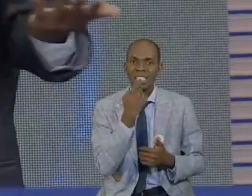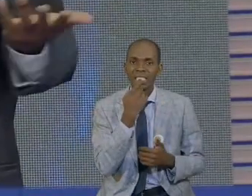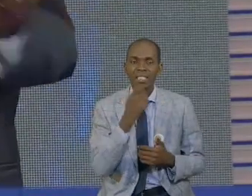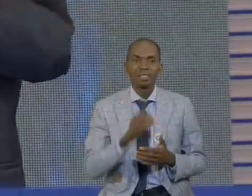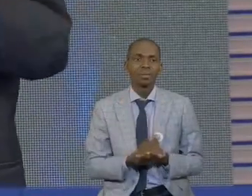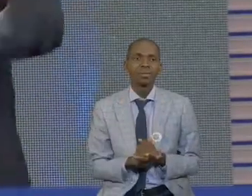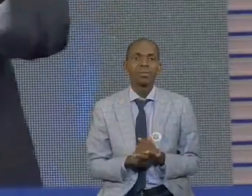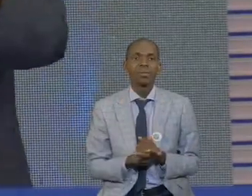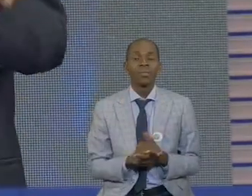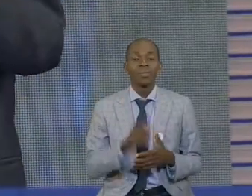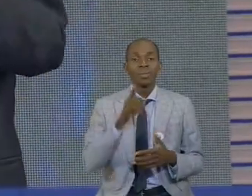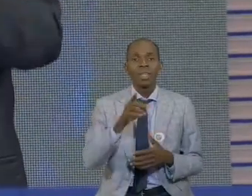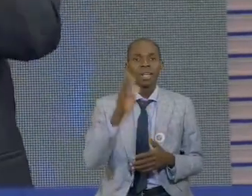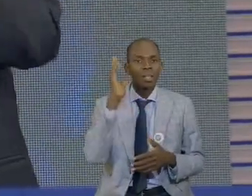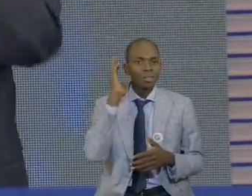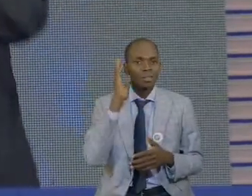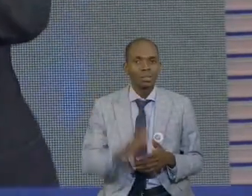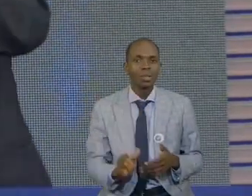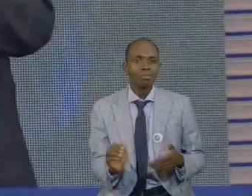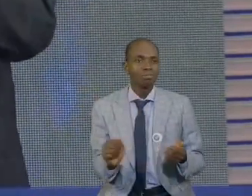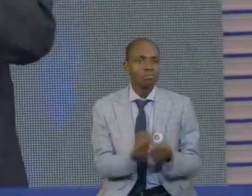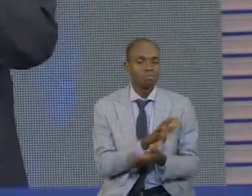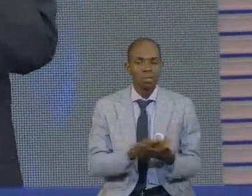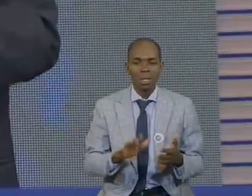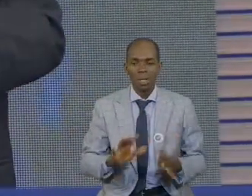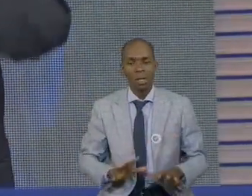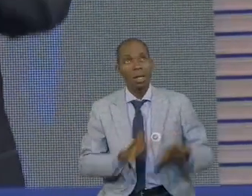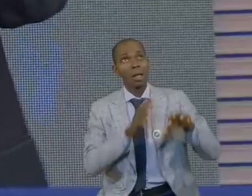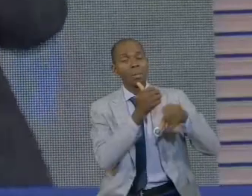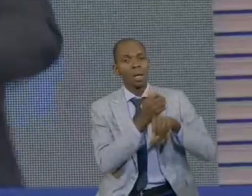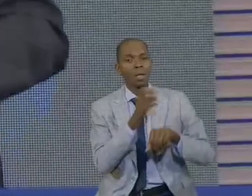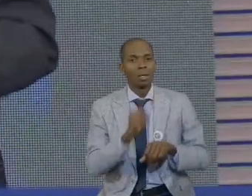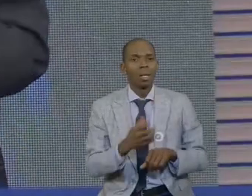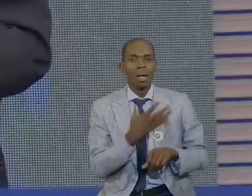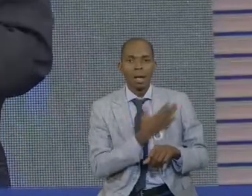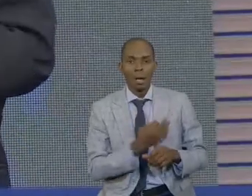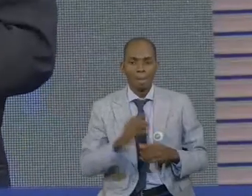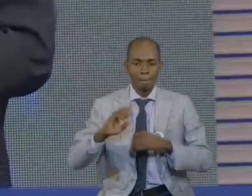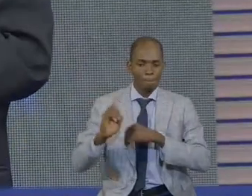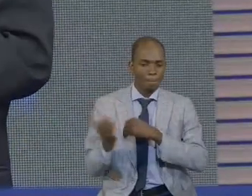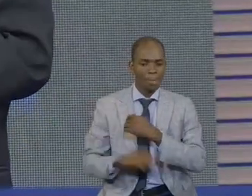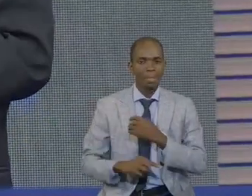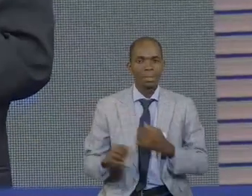Thou shalt thresh the mountains and beat them small.